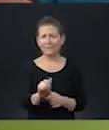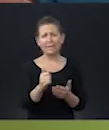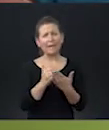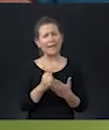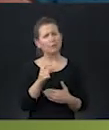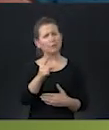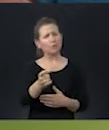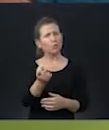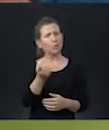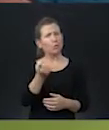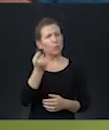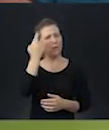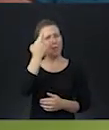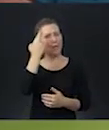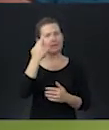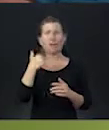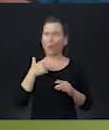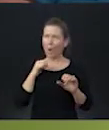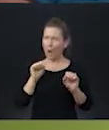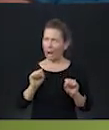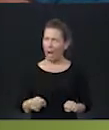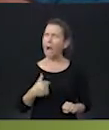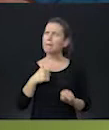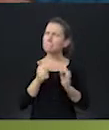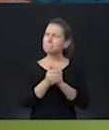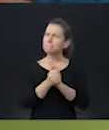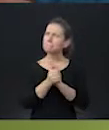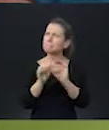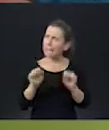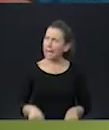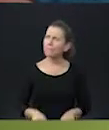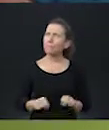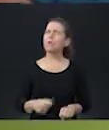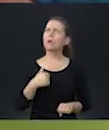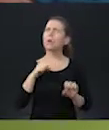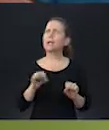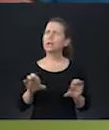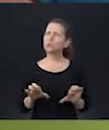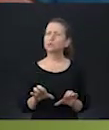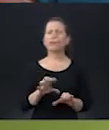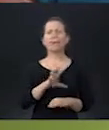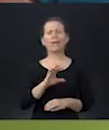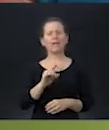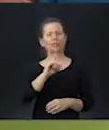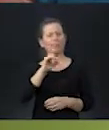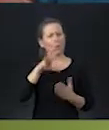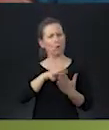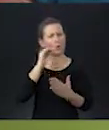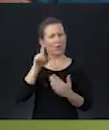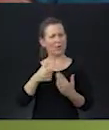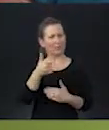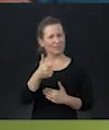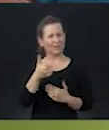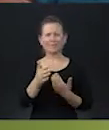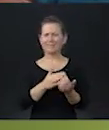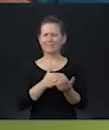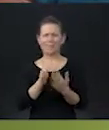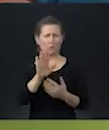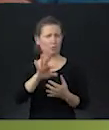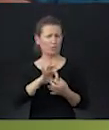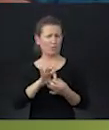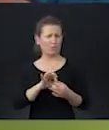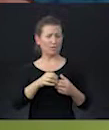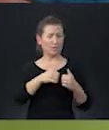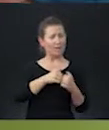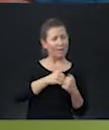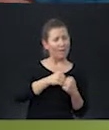disability. They give you insight into not only what you're capable of, but insight into who you are. And when